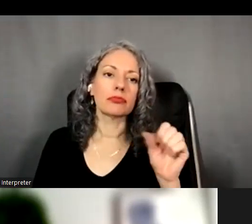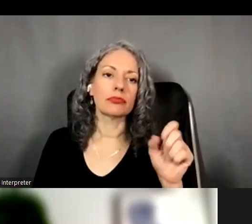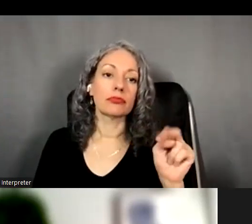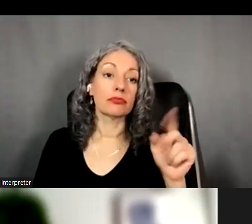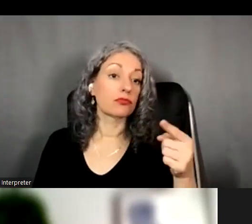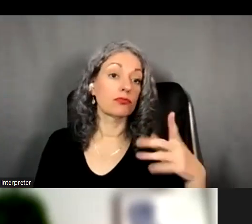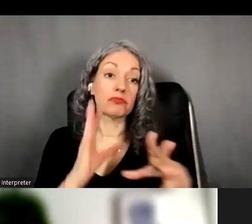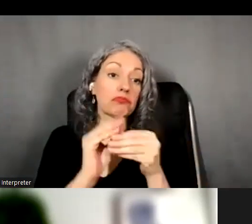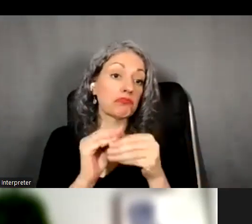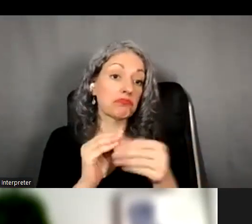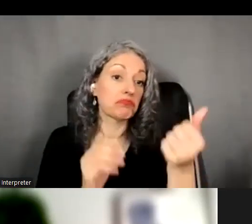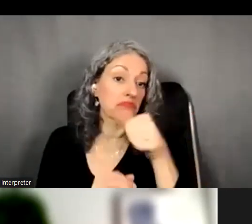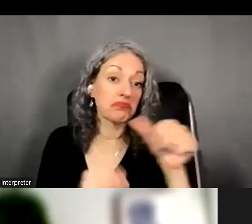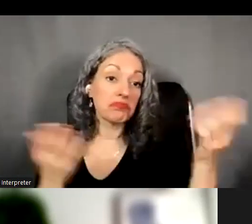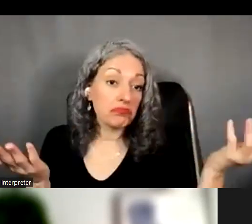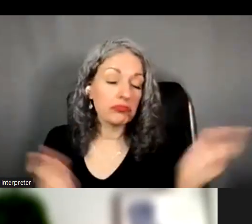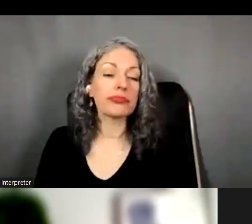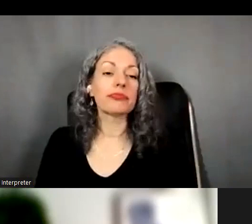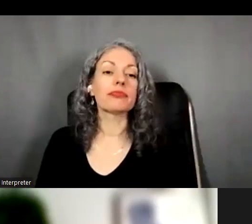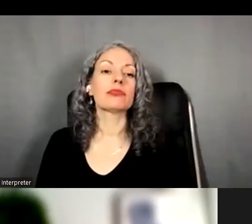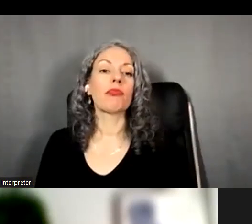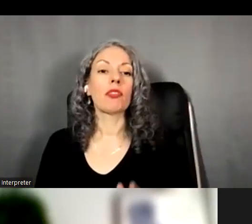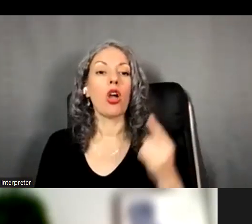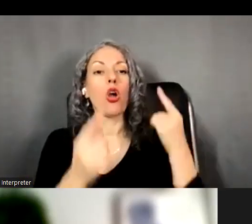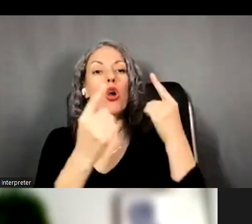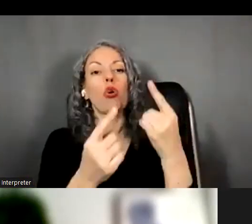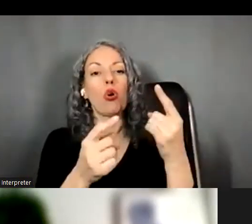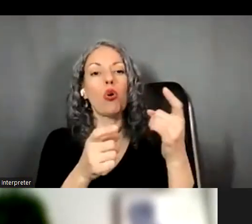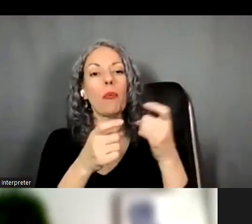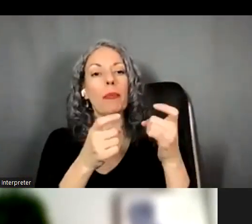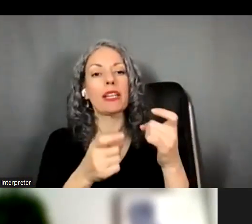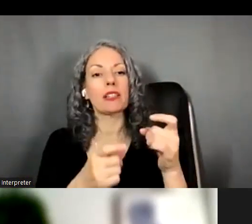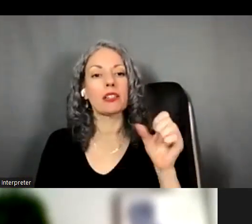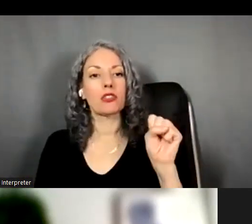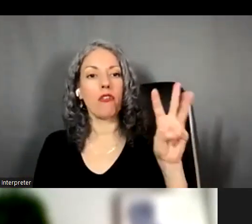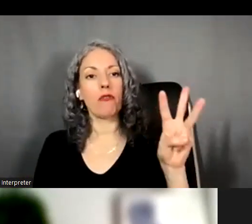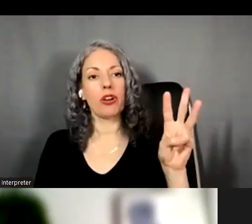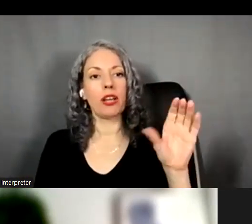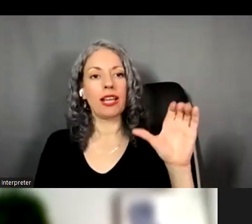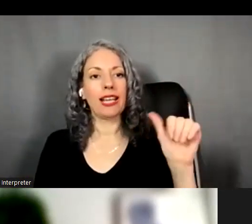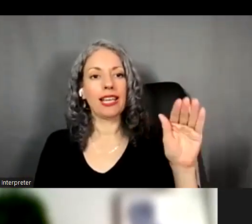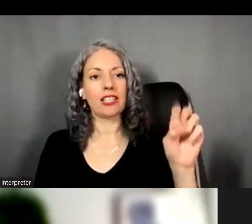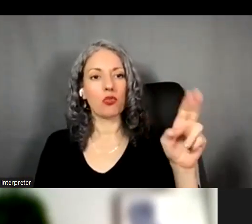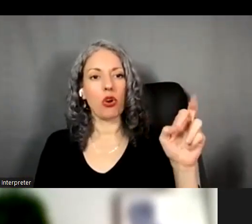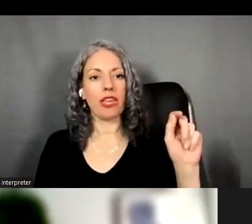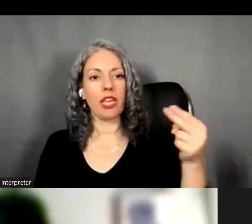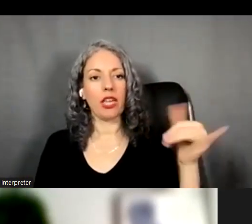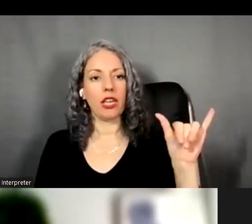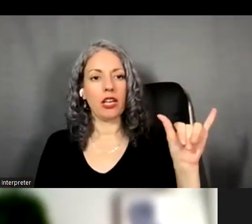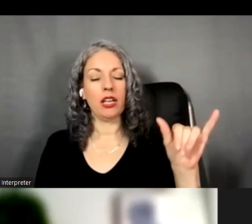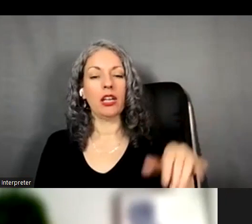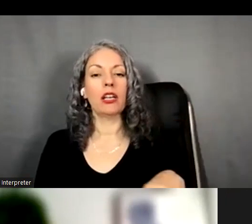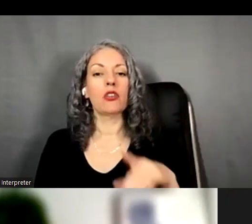add on that? Our primary care management software system is Caseworthy, and for the most part,